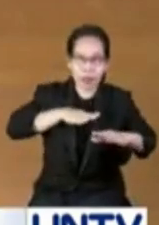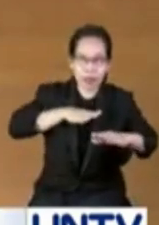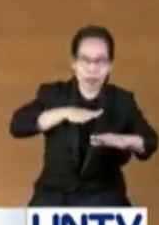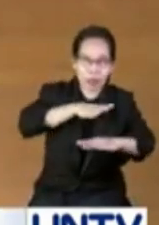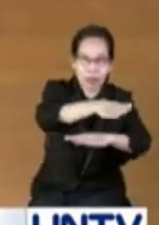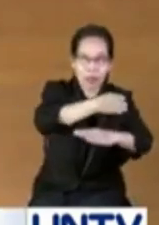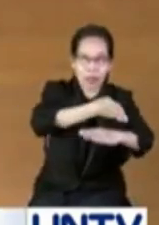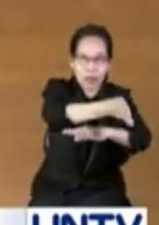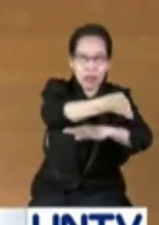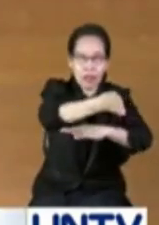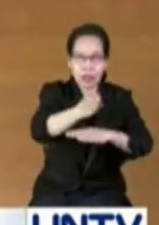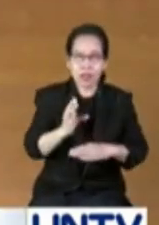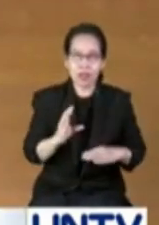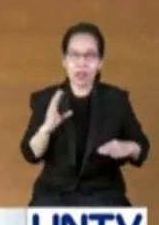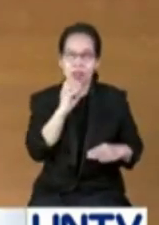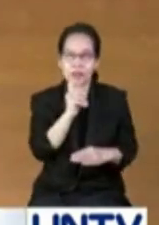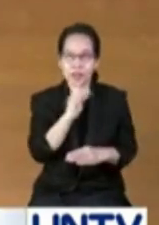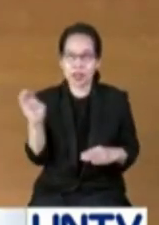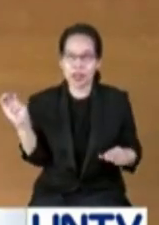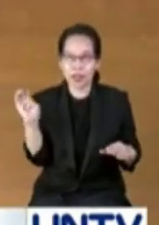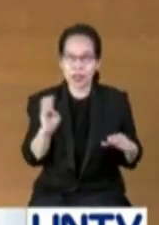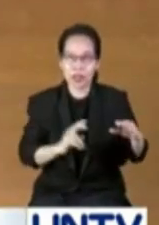Bridge